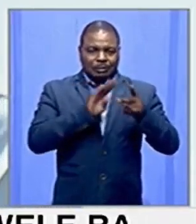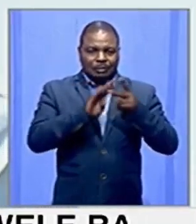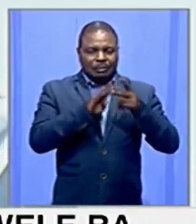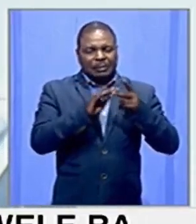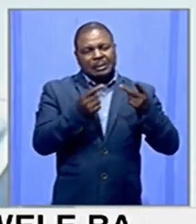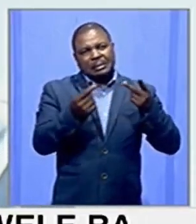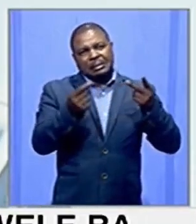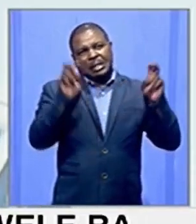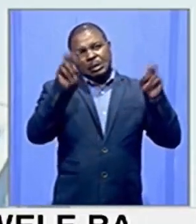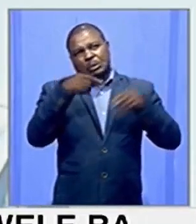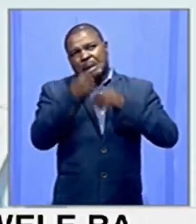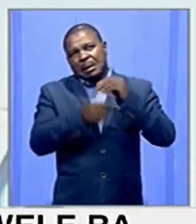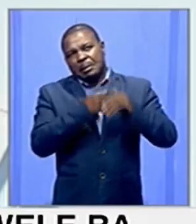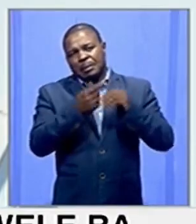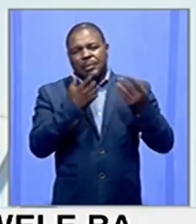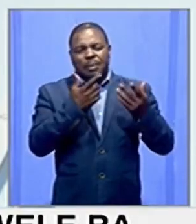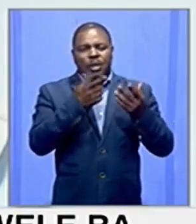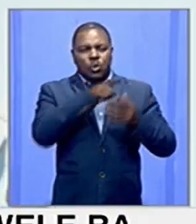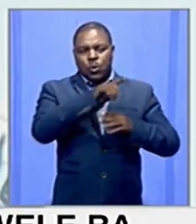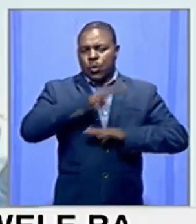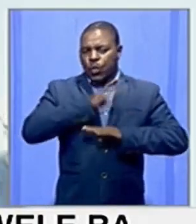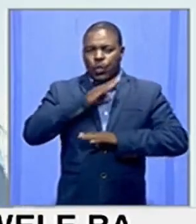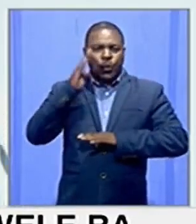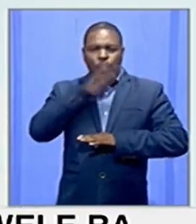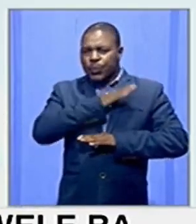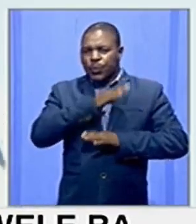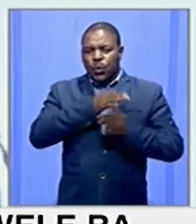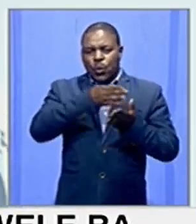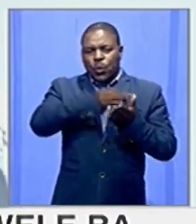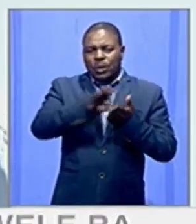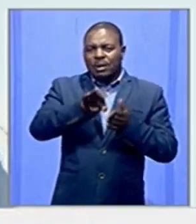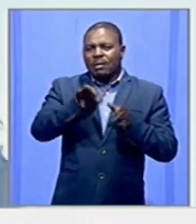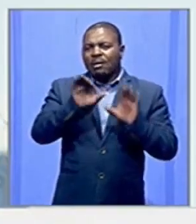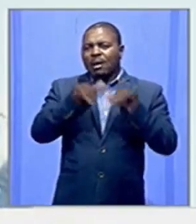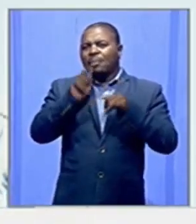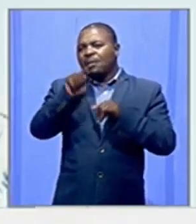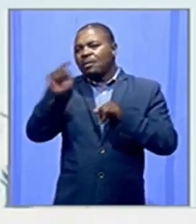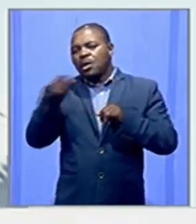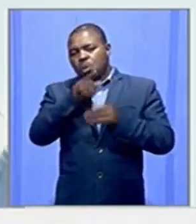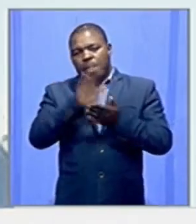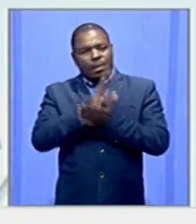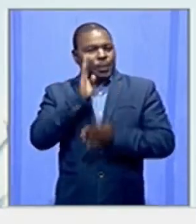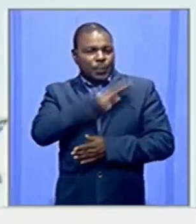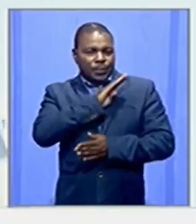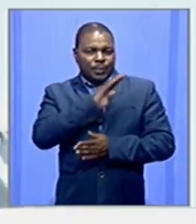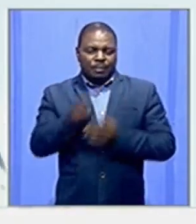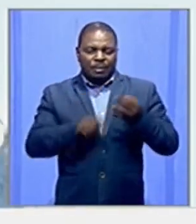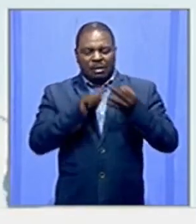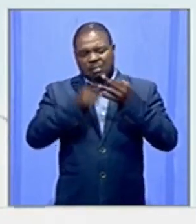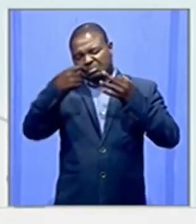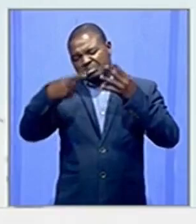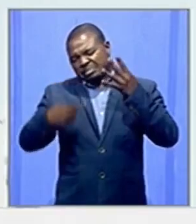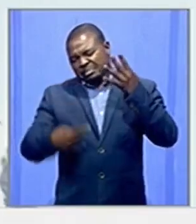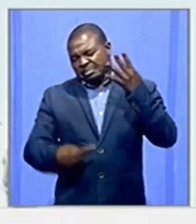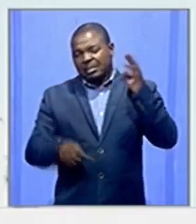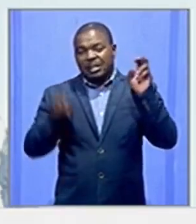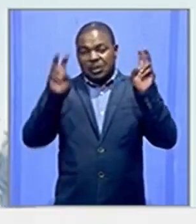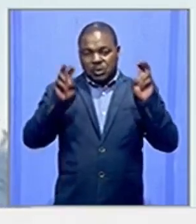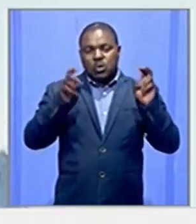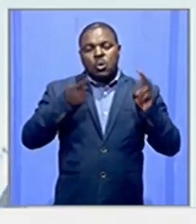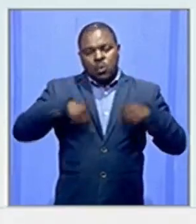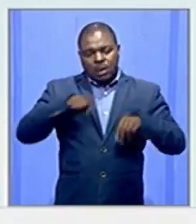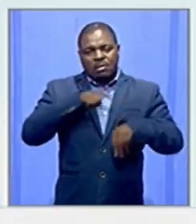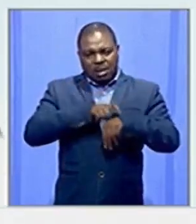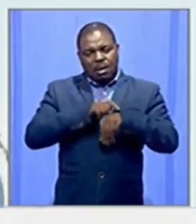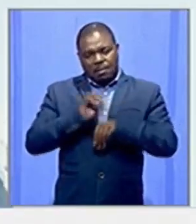raisitseng around your dissatisfaction ka some of the contractors we have, and then le di issue tse dintsintsi tse leng gore re na le nako